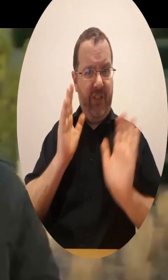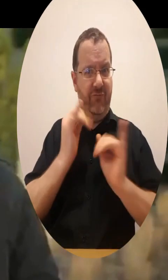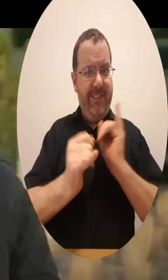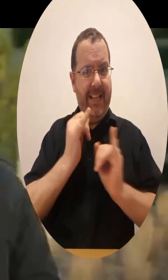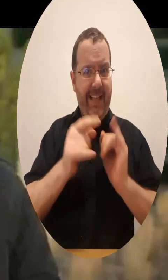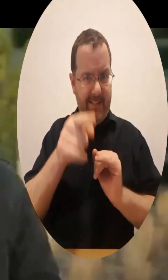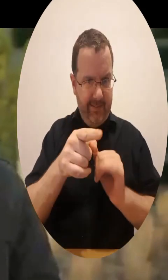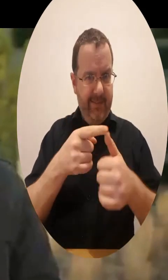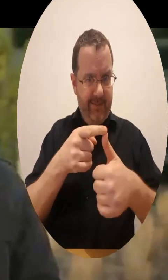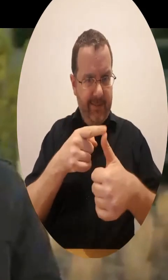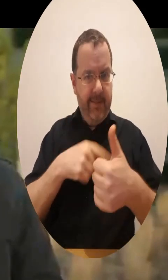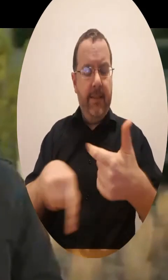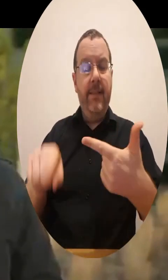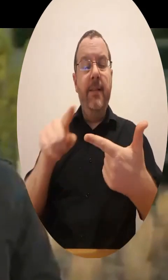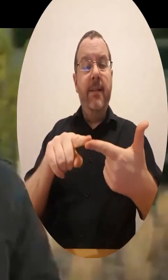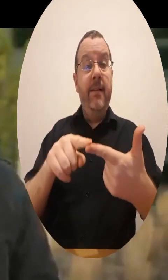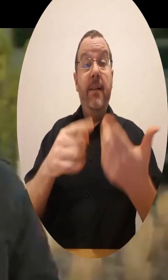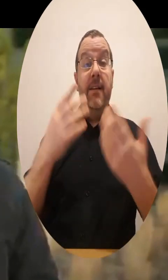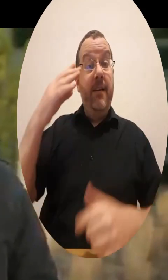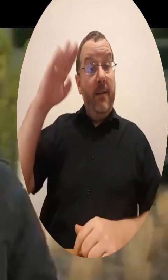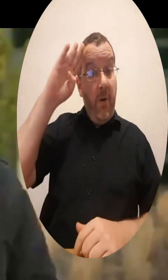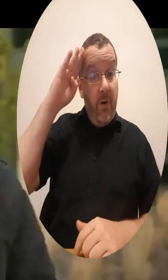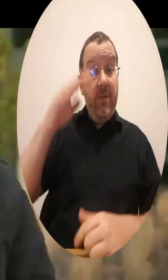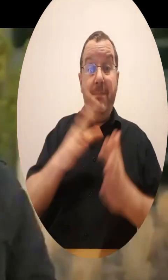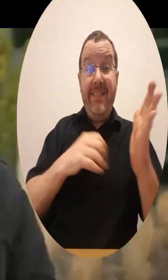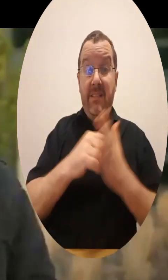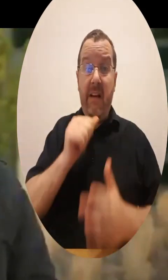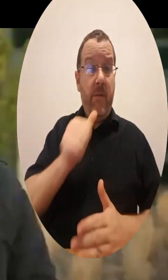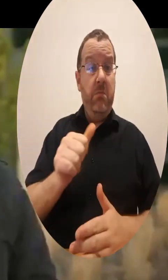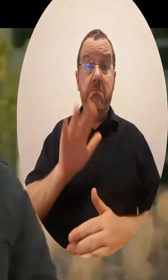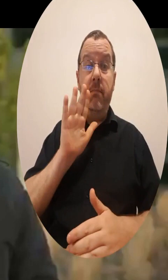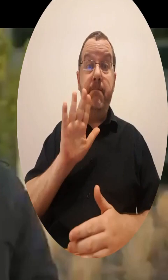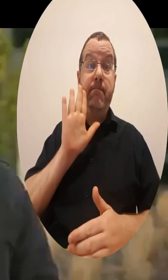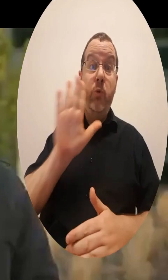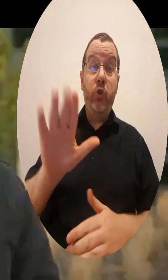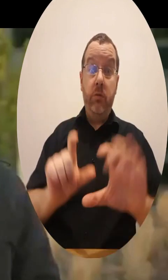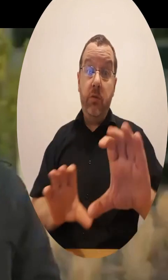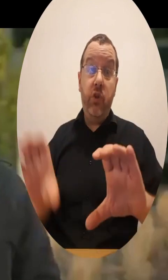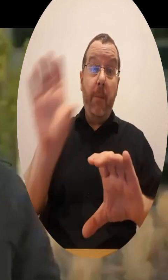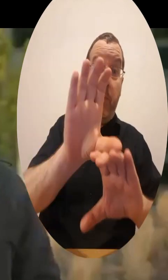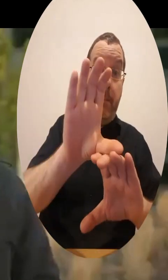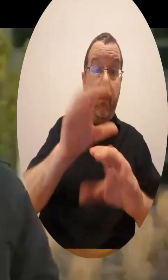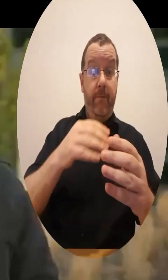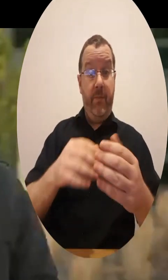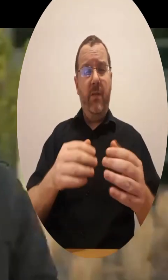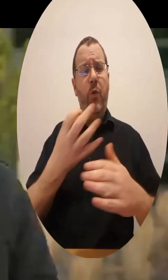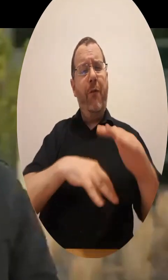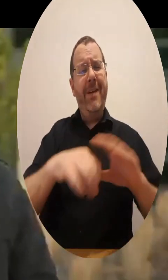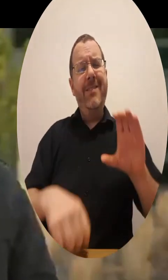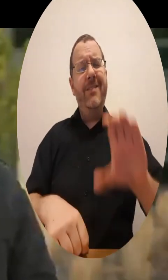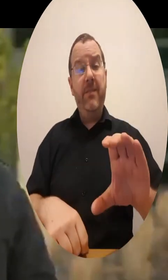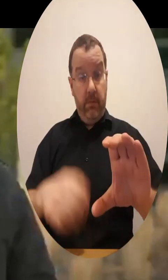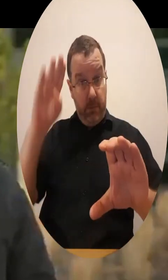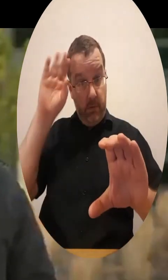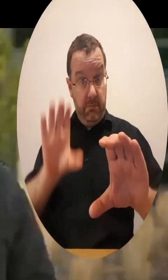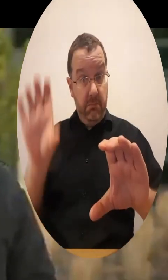criticised that. And secondly, there is no obligation on employers to top up what the state is putting in.